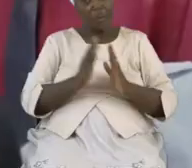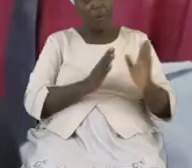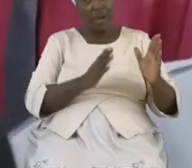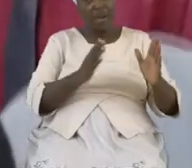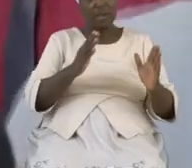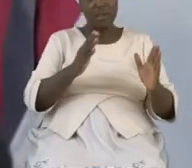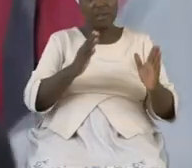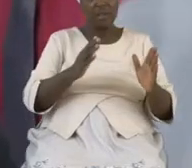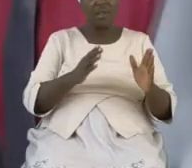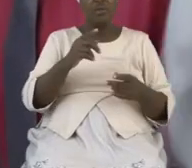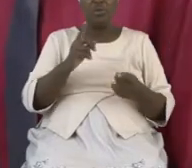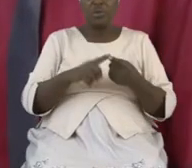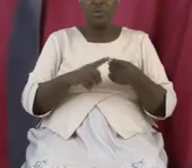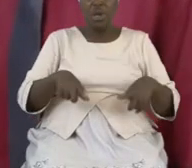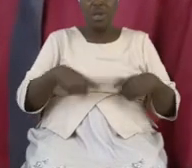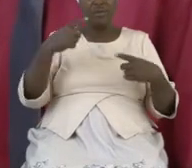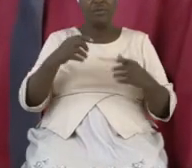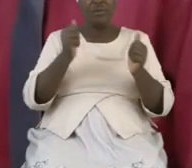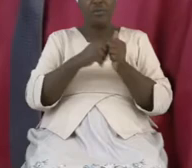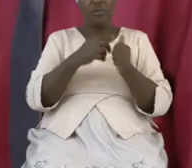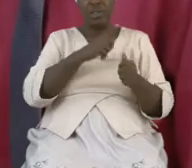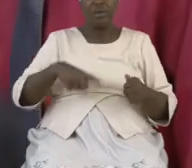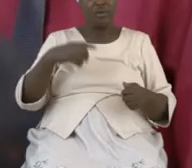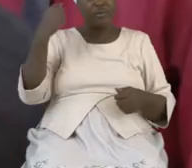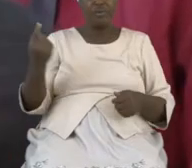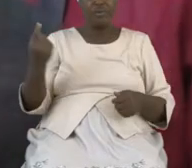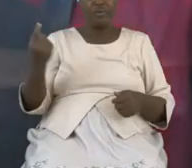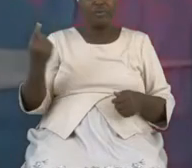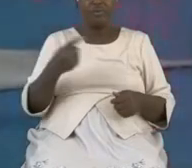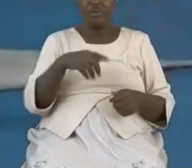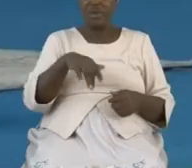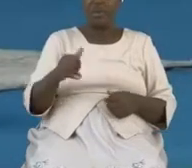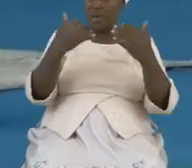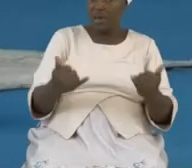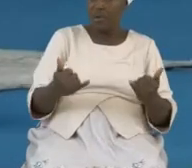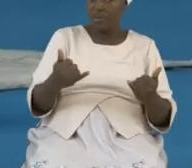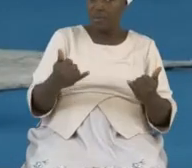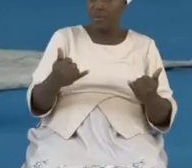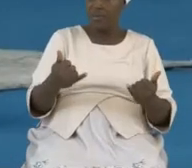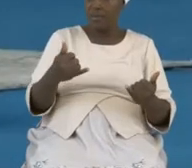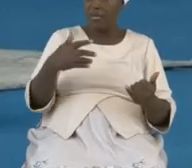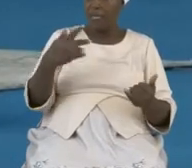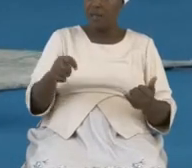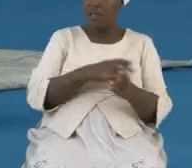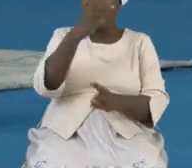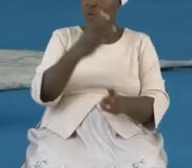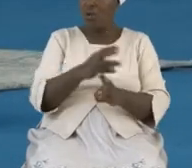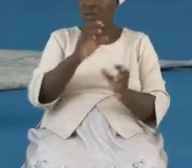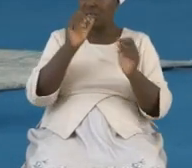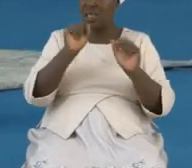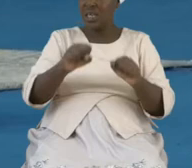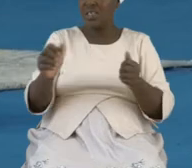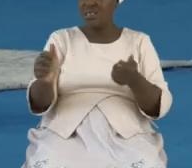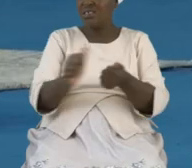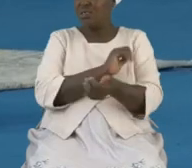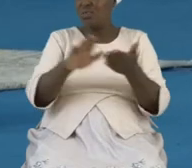world. Now, the world can deflate that balloon. You're moving on, I'm